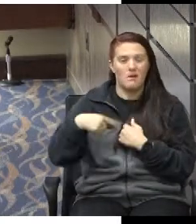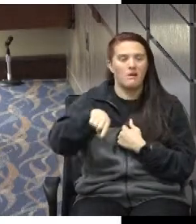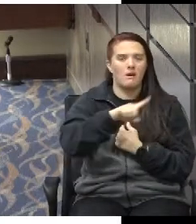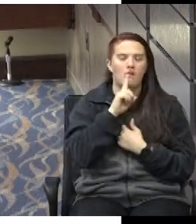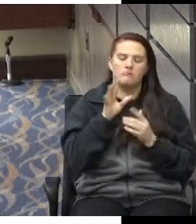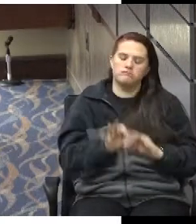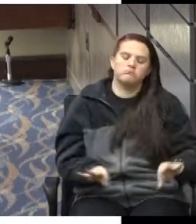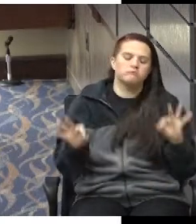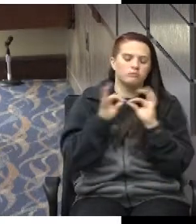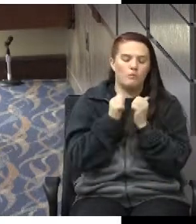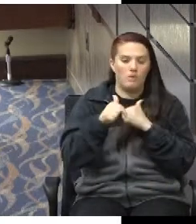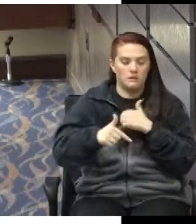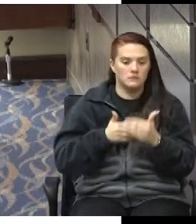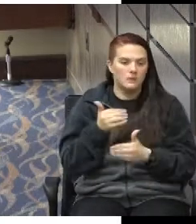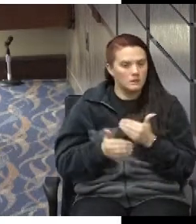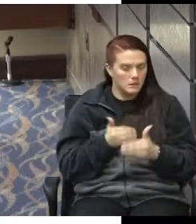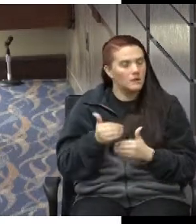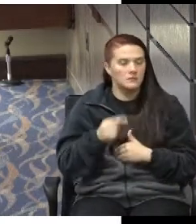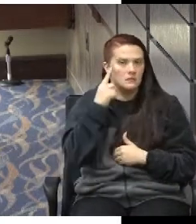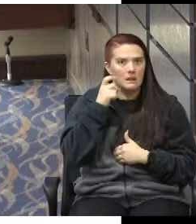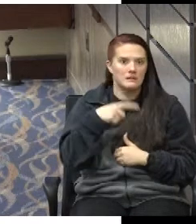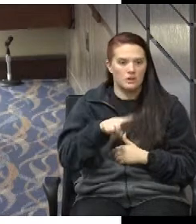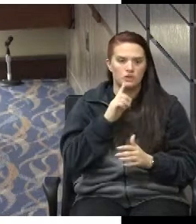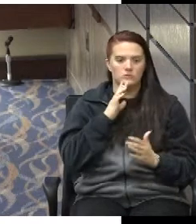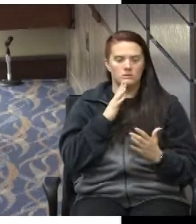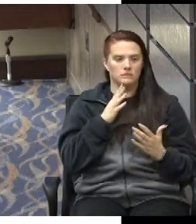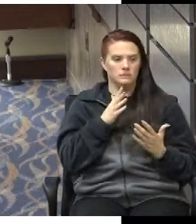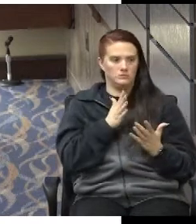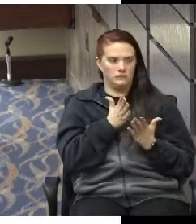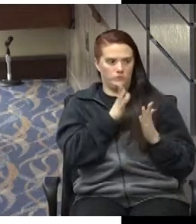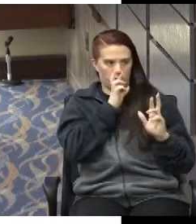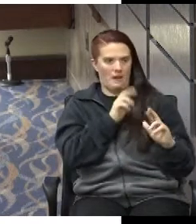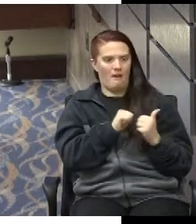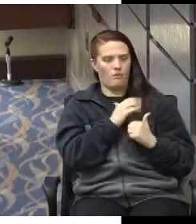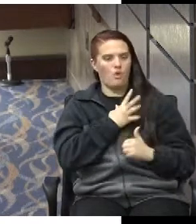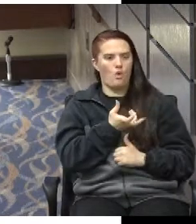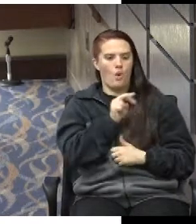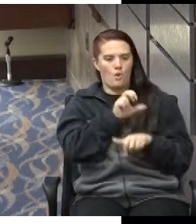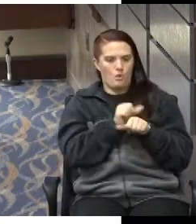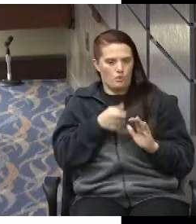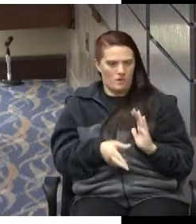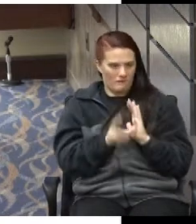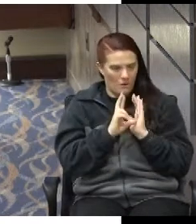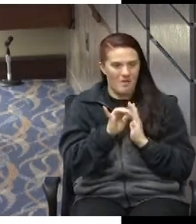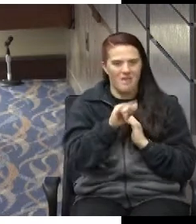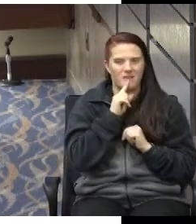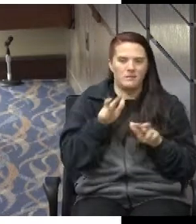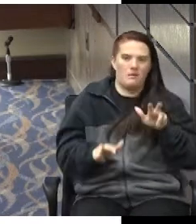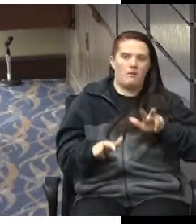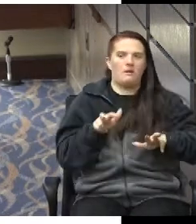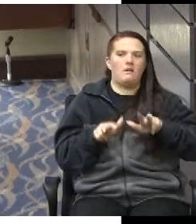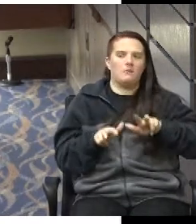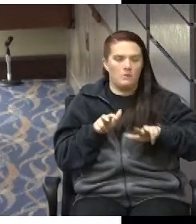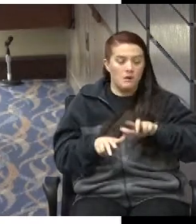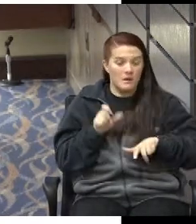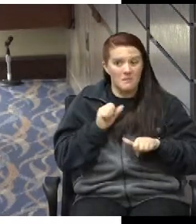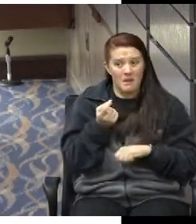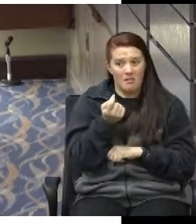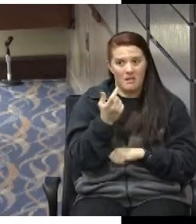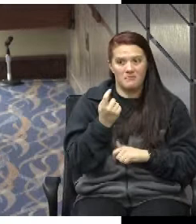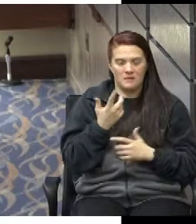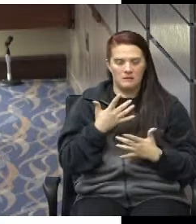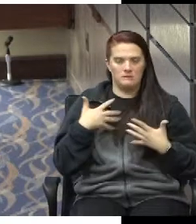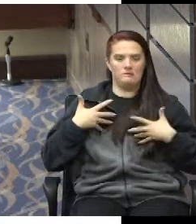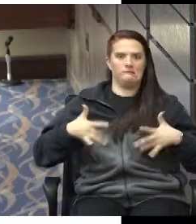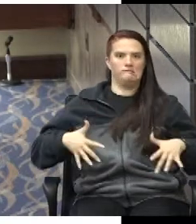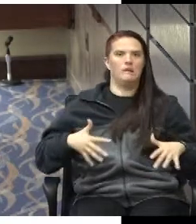crucial in this process because they're, in some respects, sort of having their own work reviewed, if you will, and that can be awkward and it can be a little bit